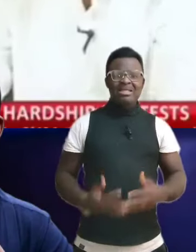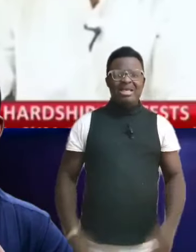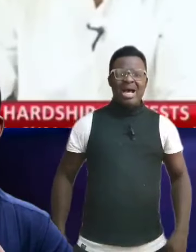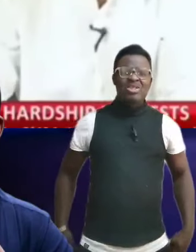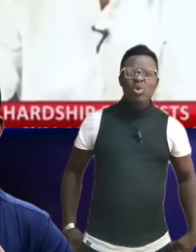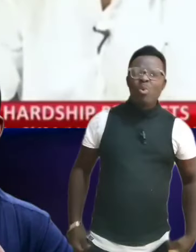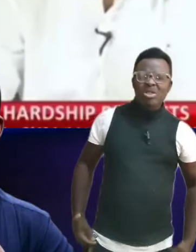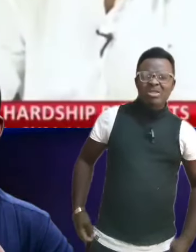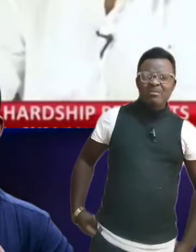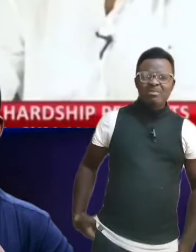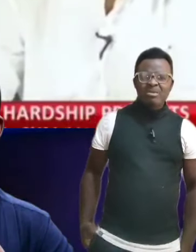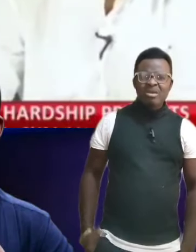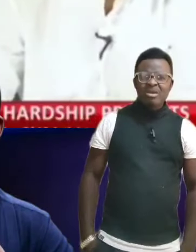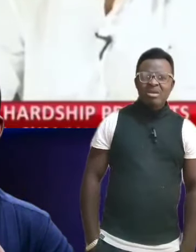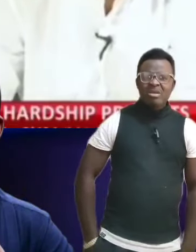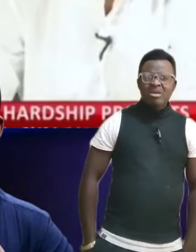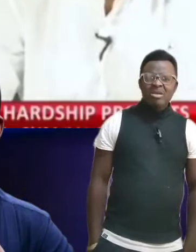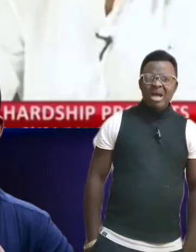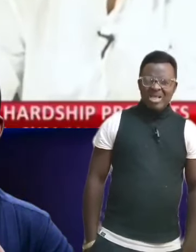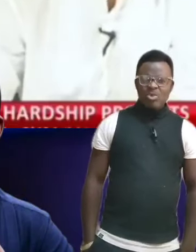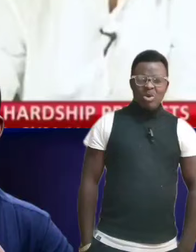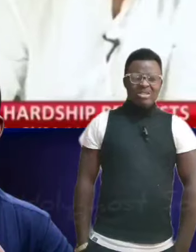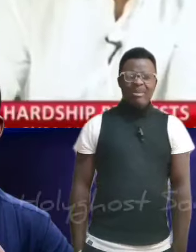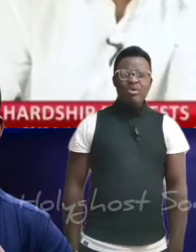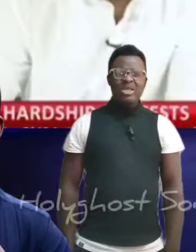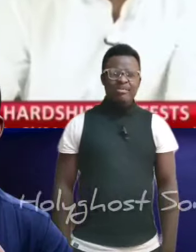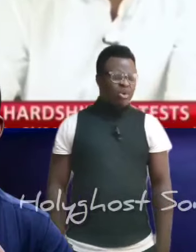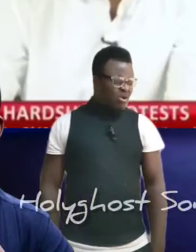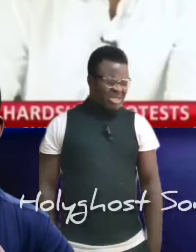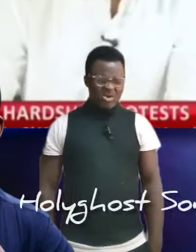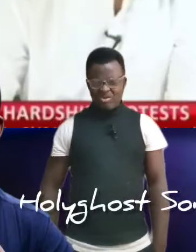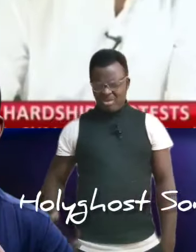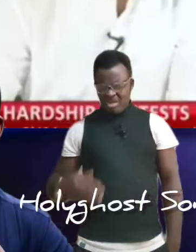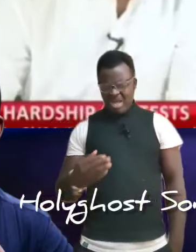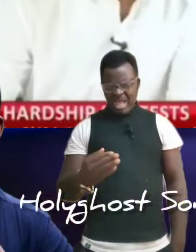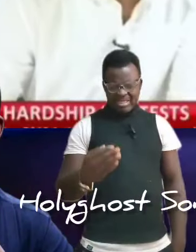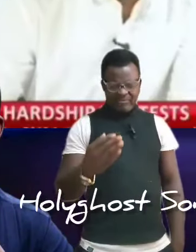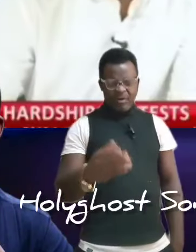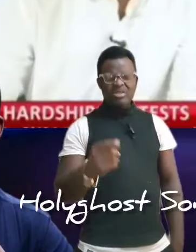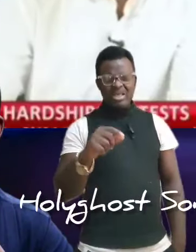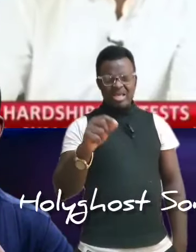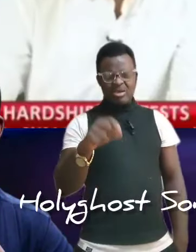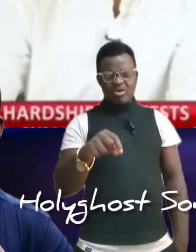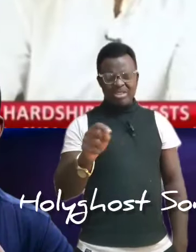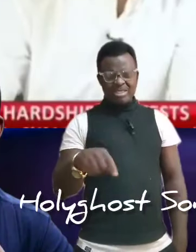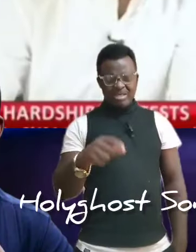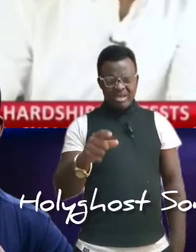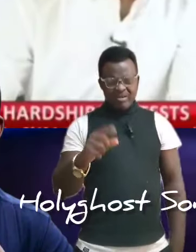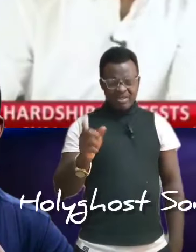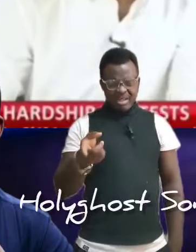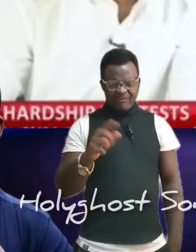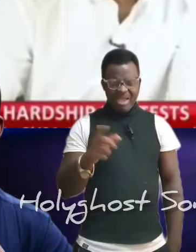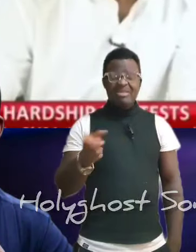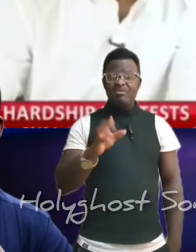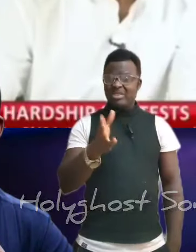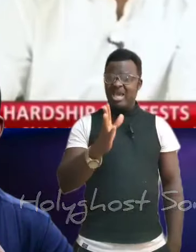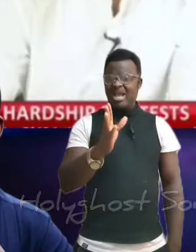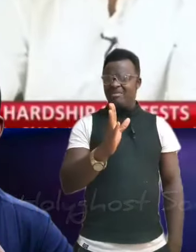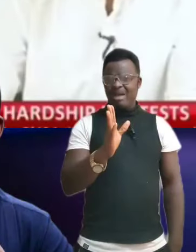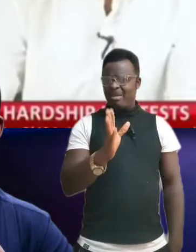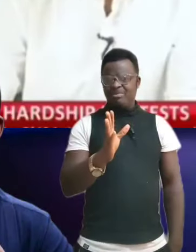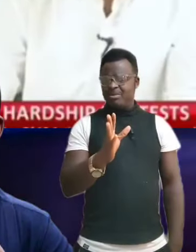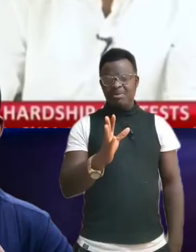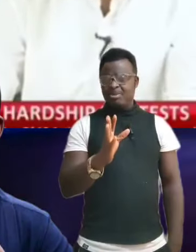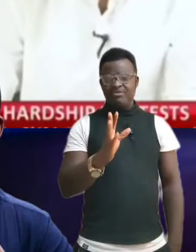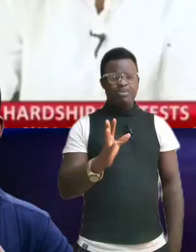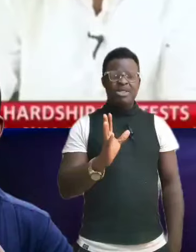to stop supporting the protesters. In a democracy. In a democracy. Even the military regime,